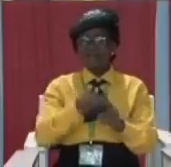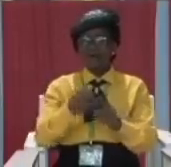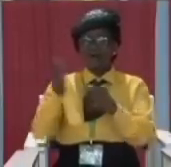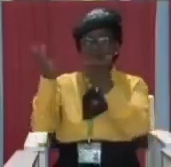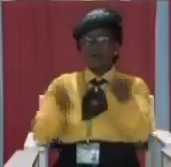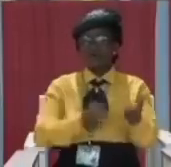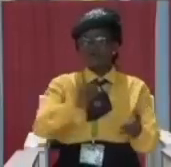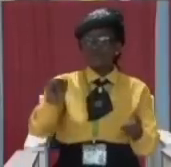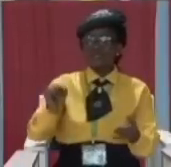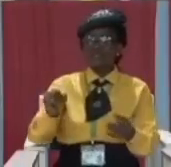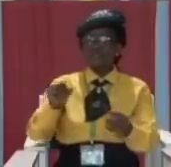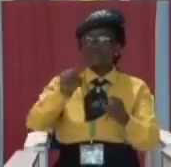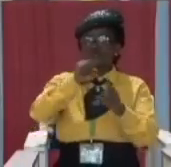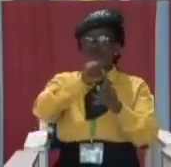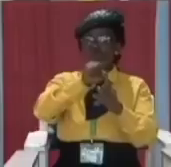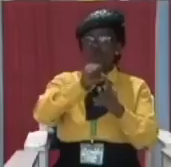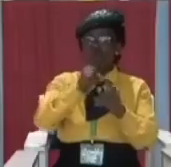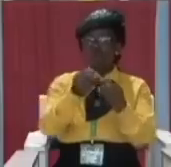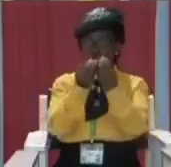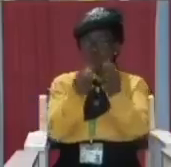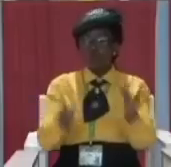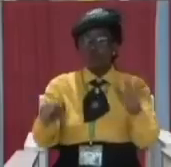I said then that